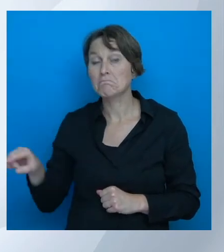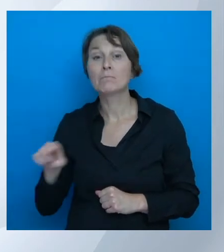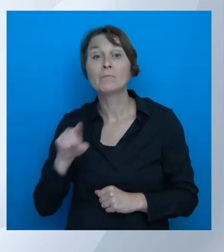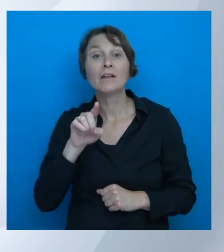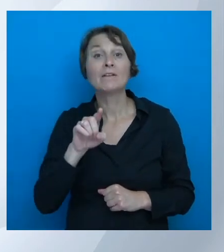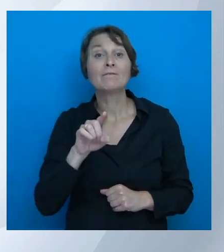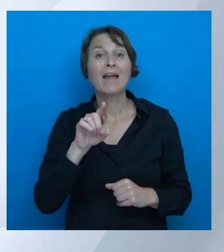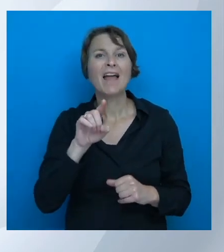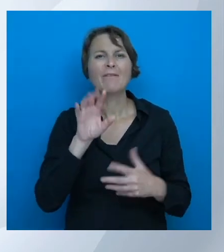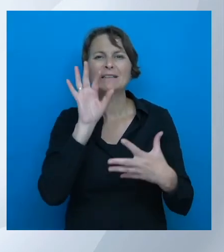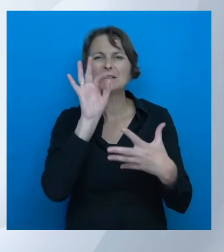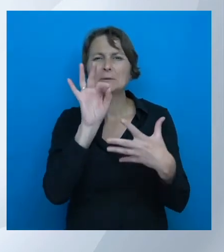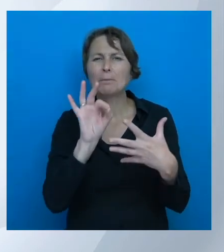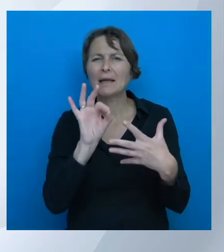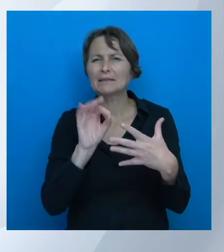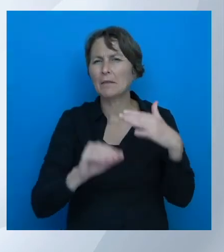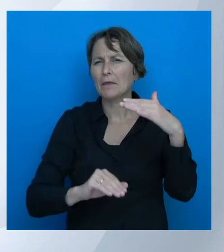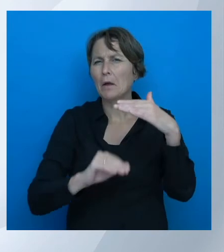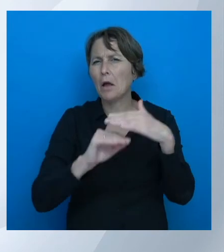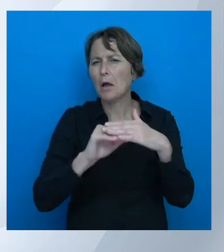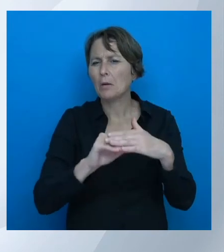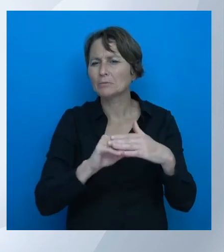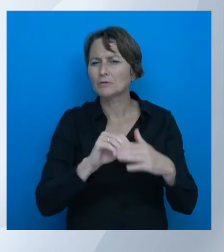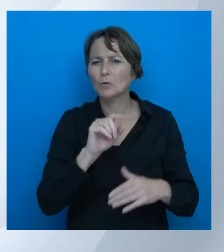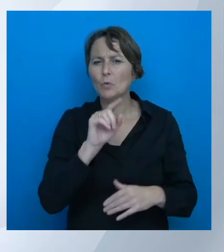1.22, I think. It's the latest